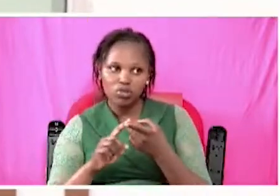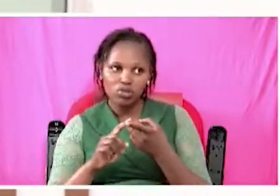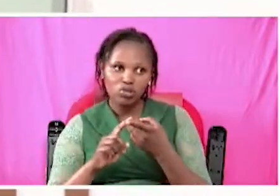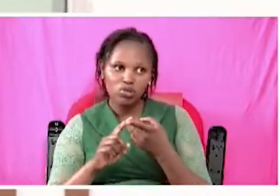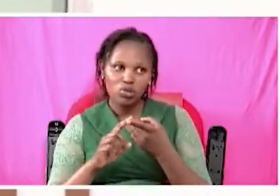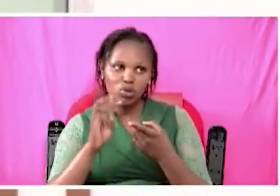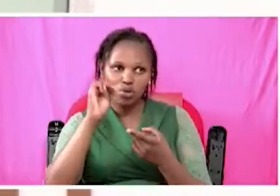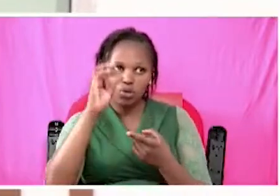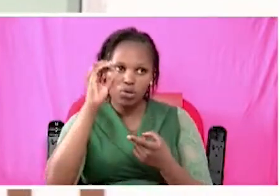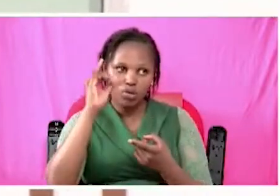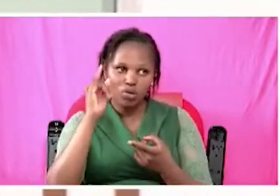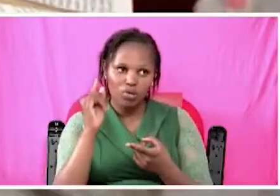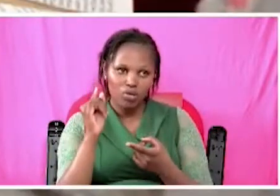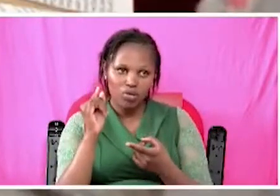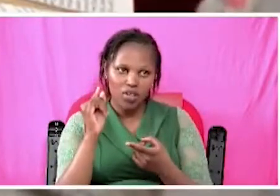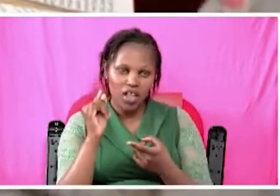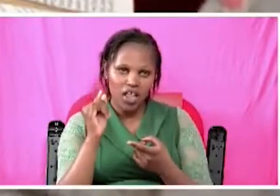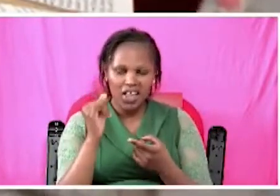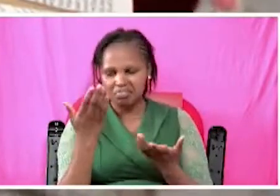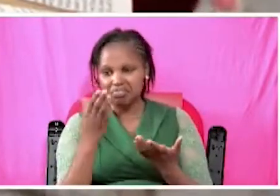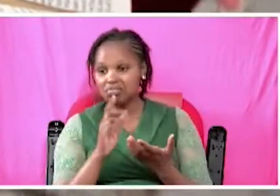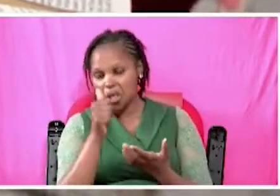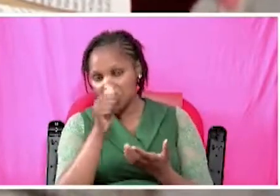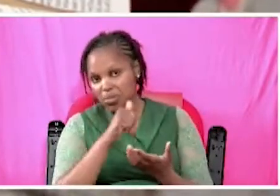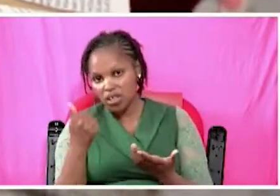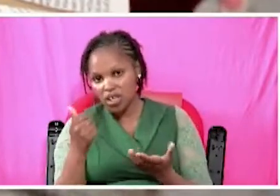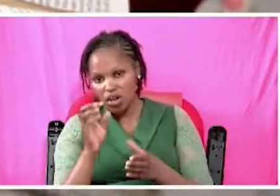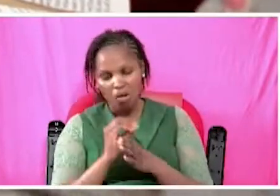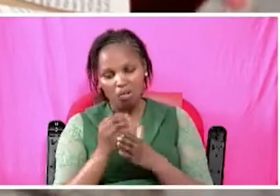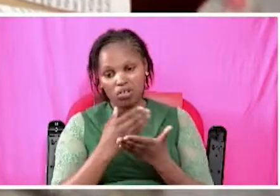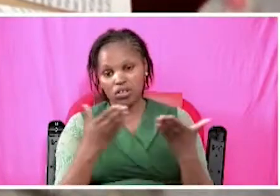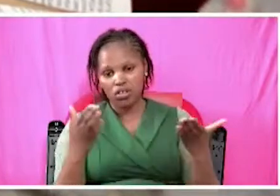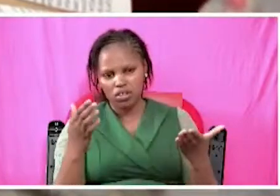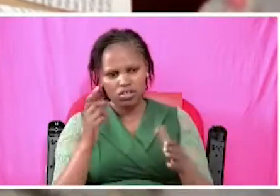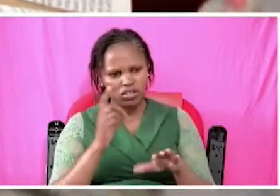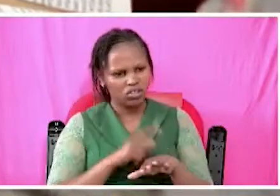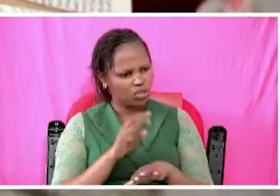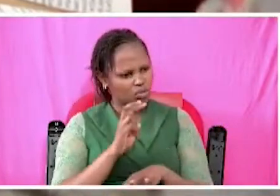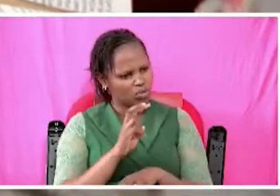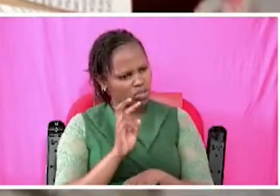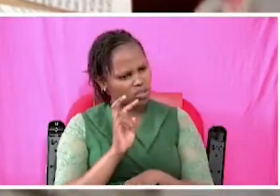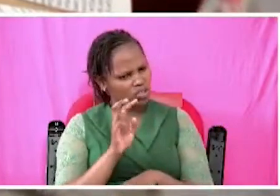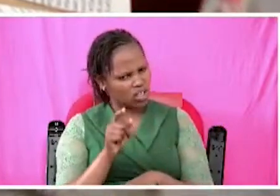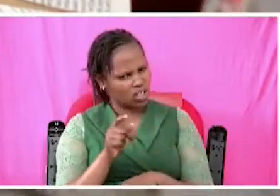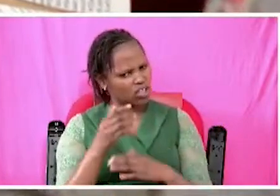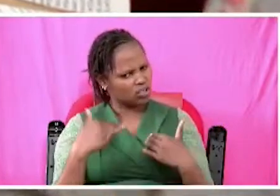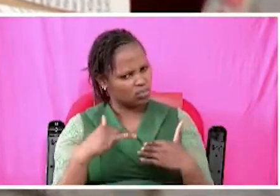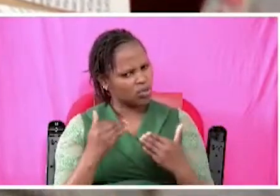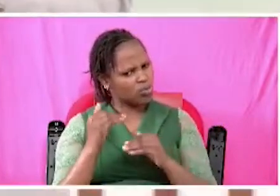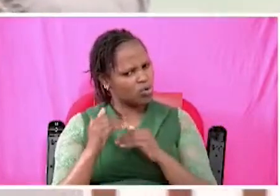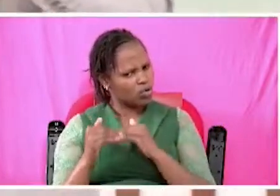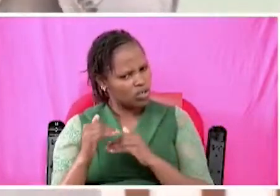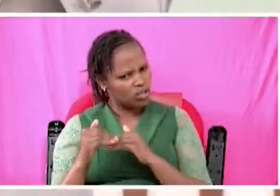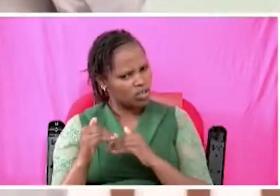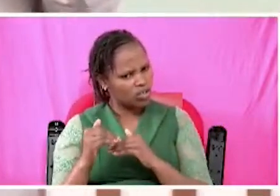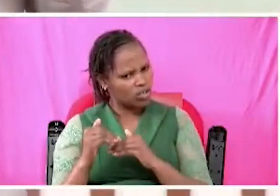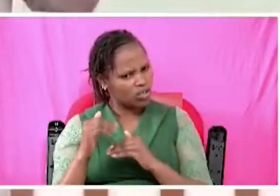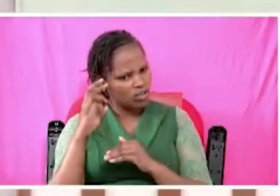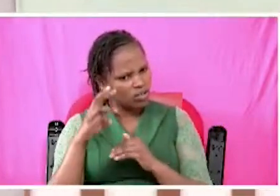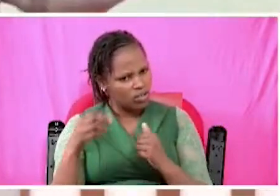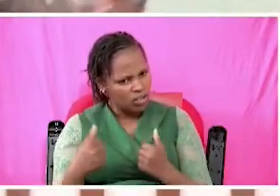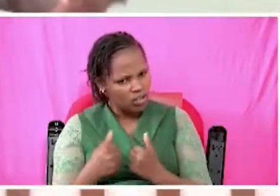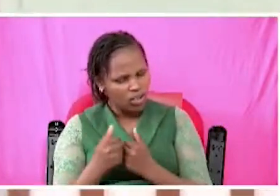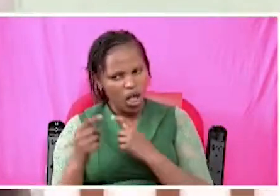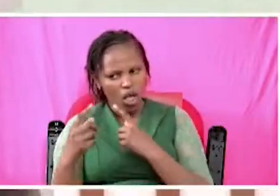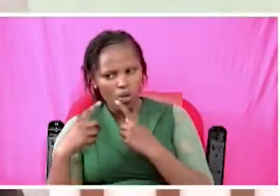secret message or something. But you, when you look at it, you would say, wow, these people are so close. He would have actually spoken